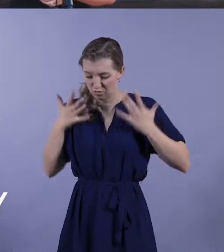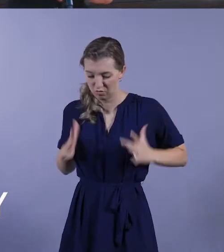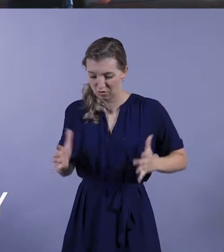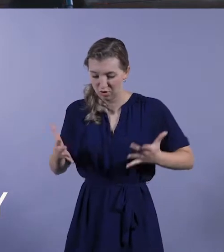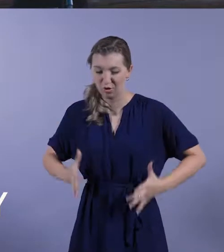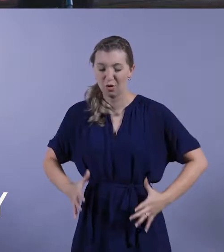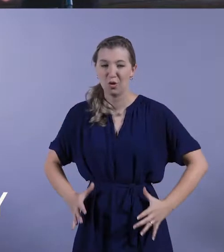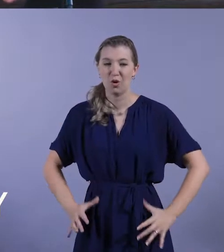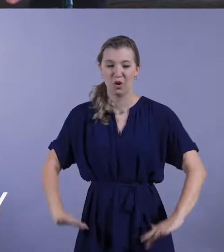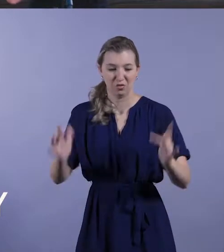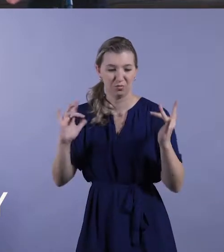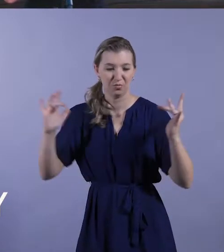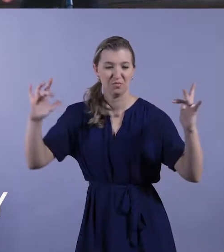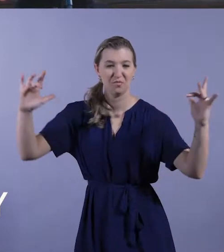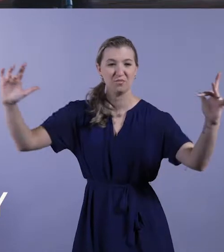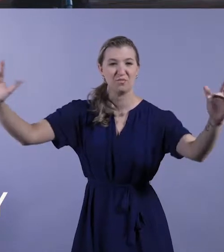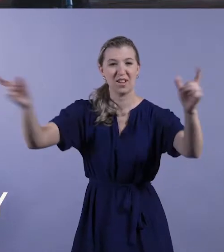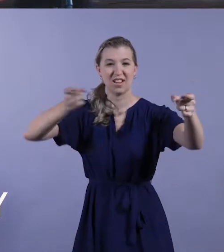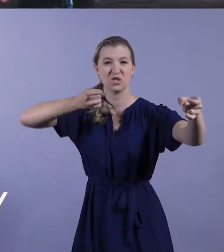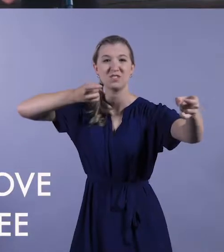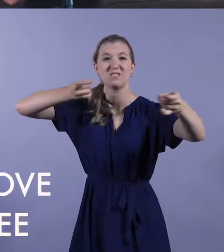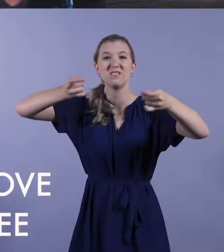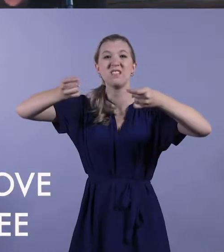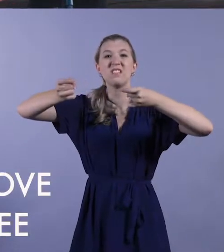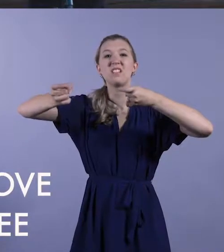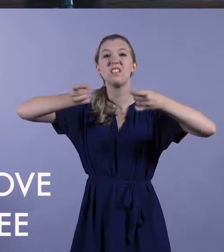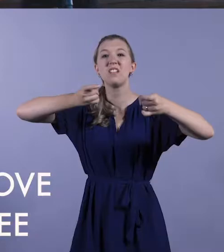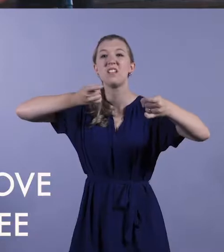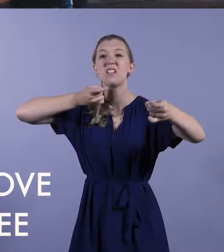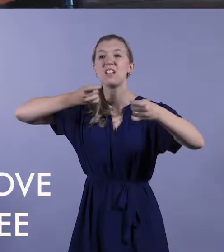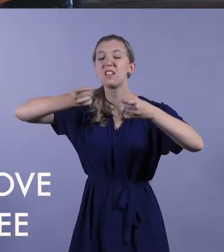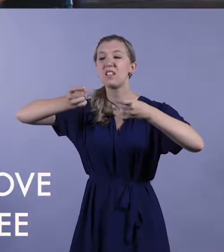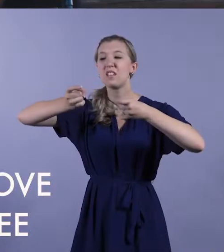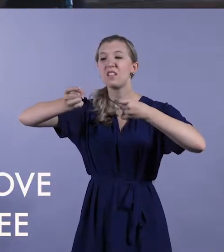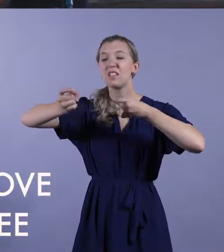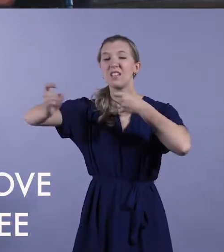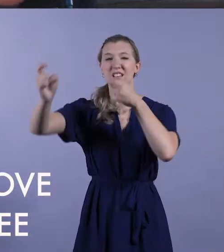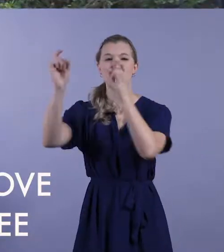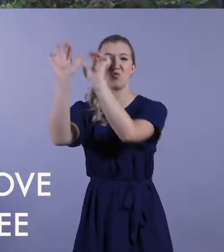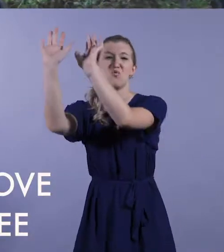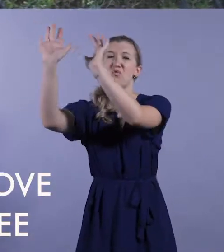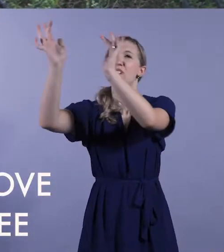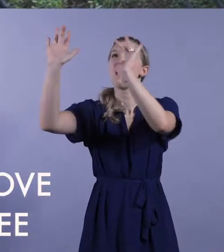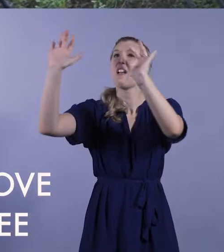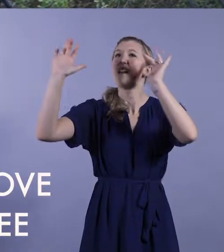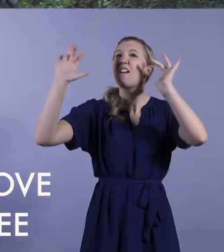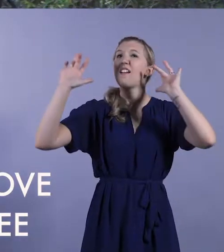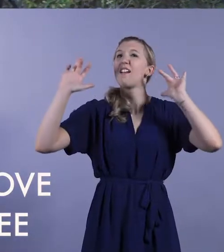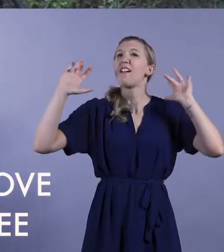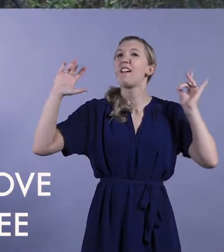in majesty, and the radiant